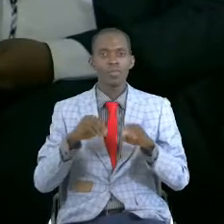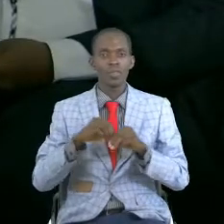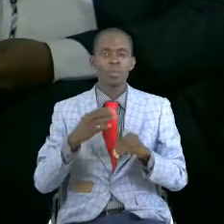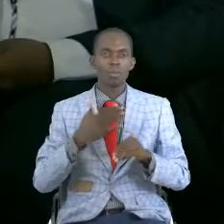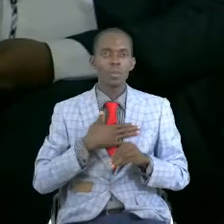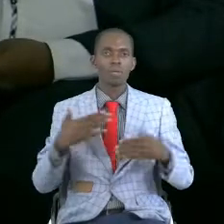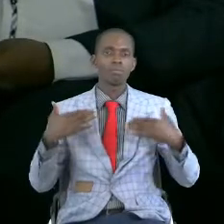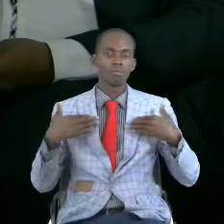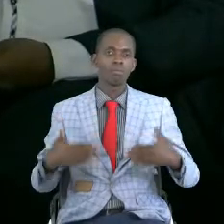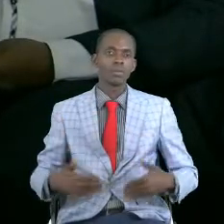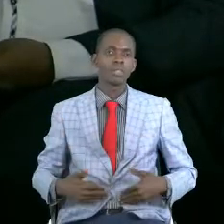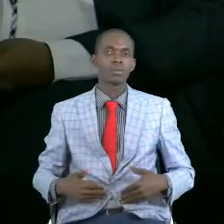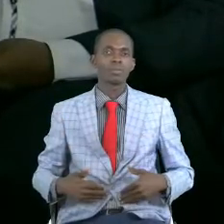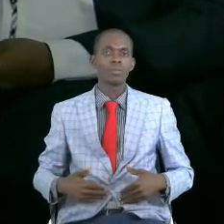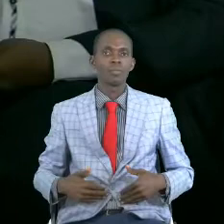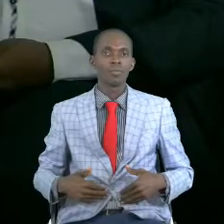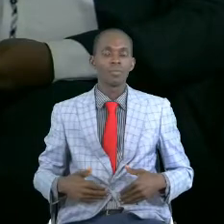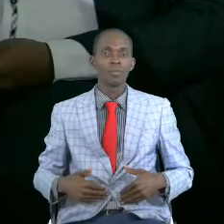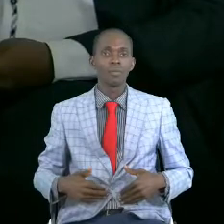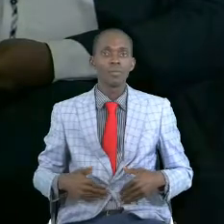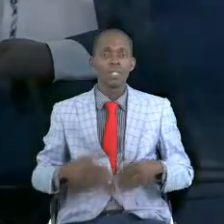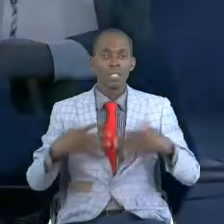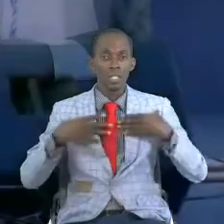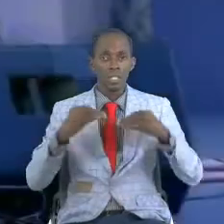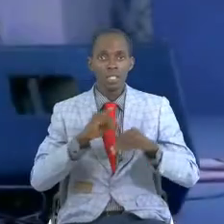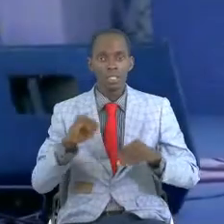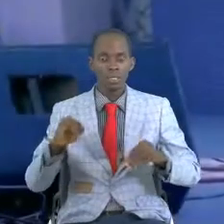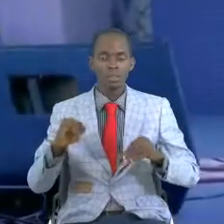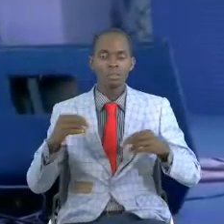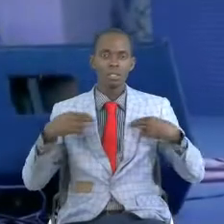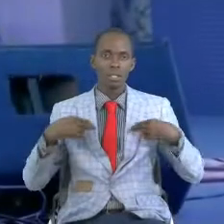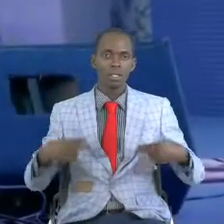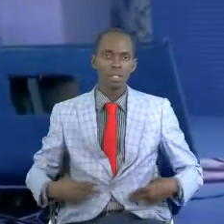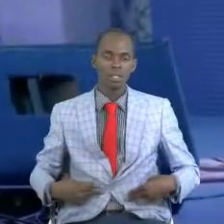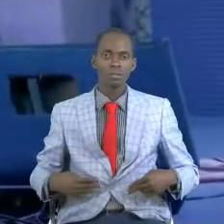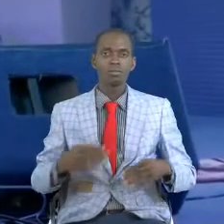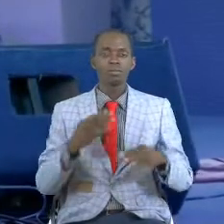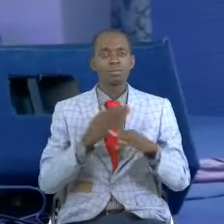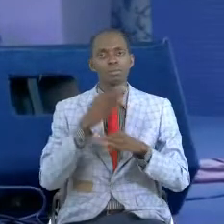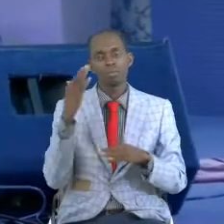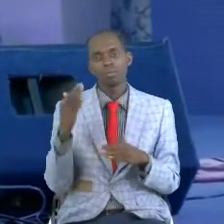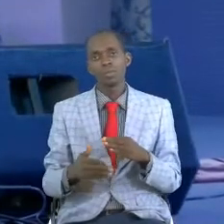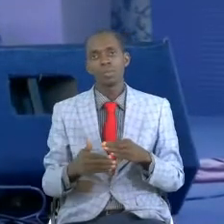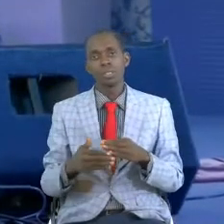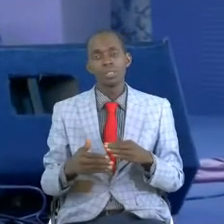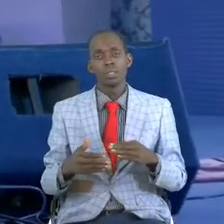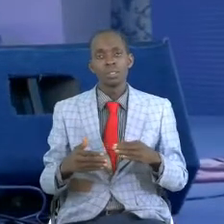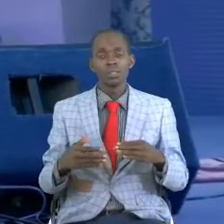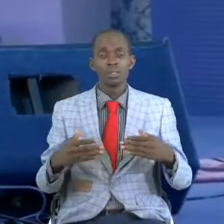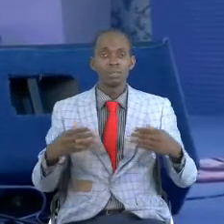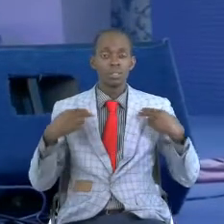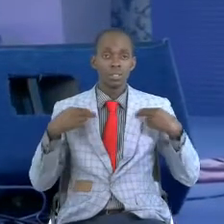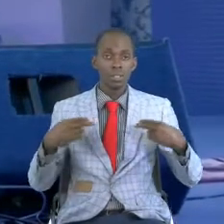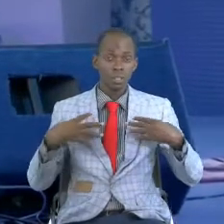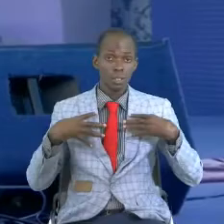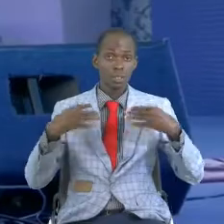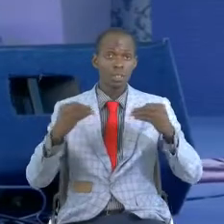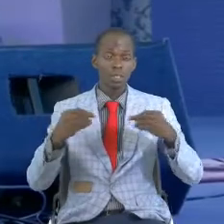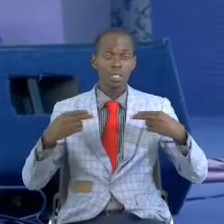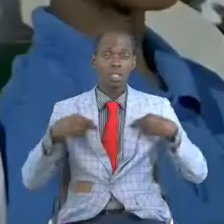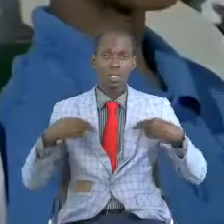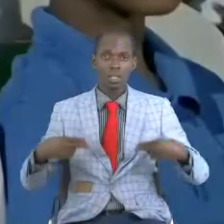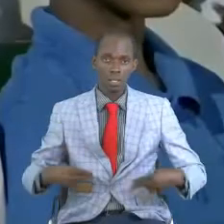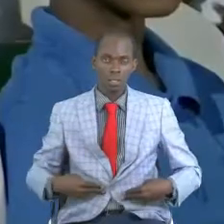Healing, health, wholeness. Healing, health,